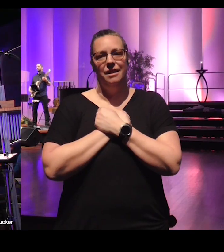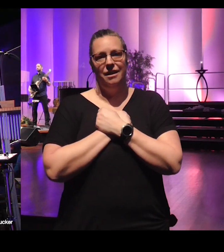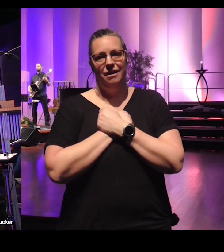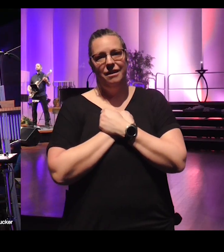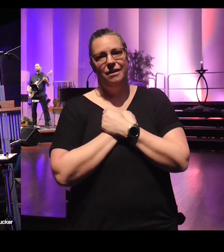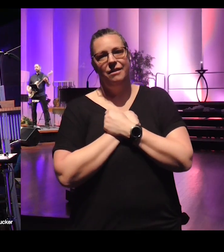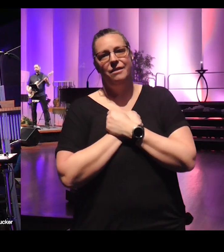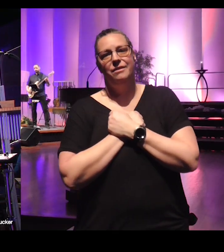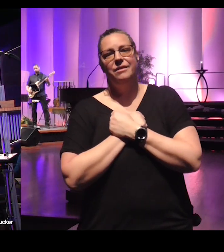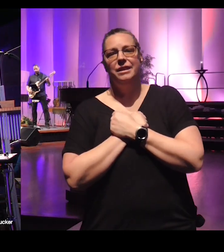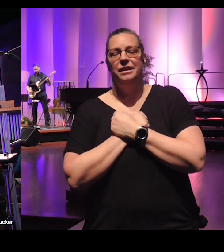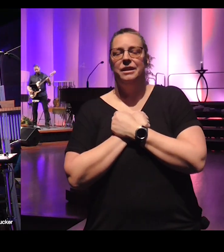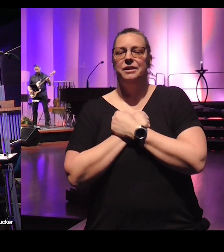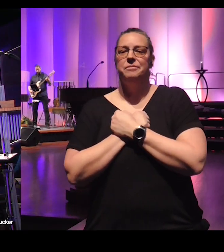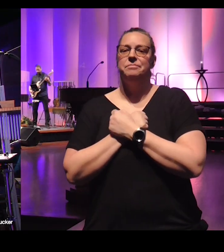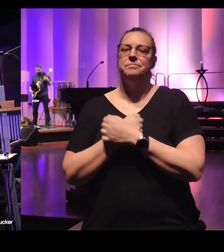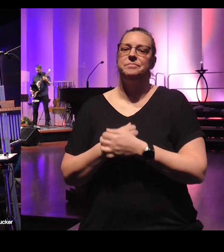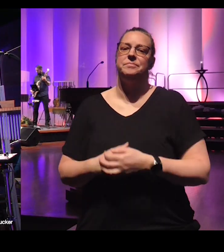only love.